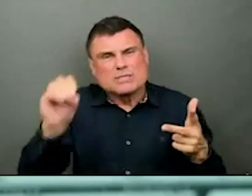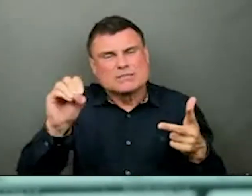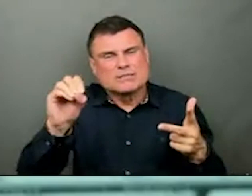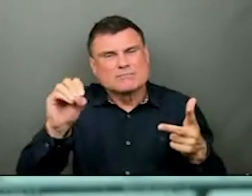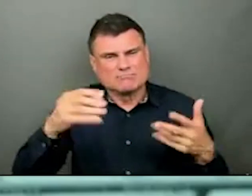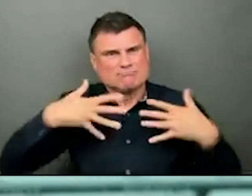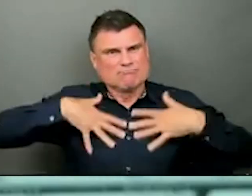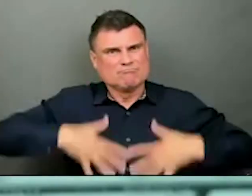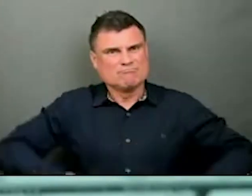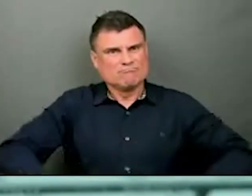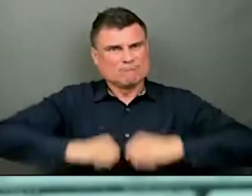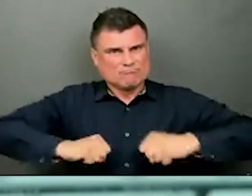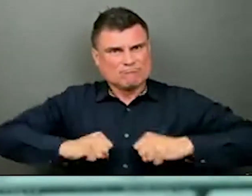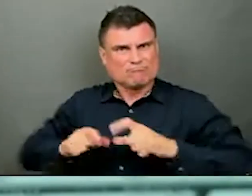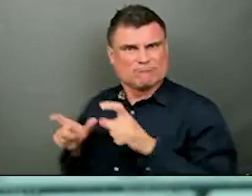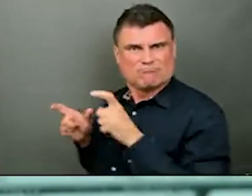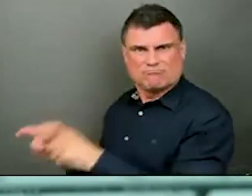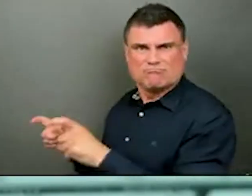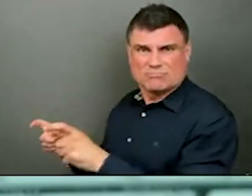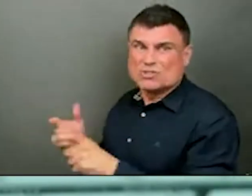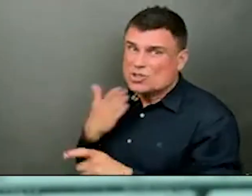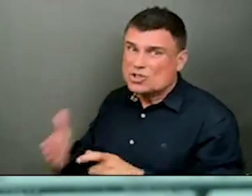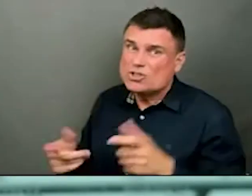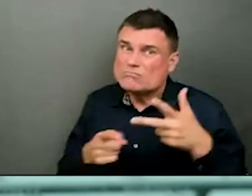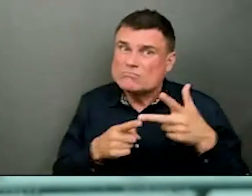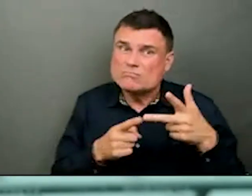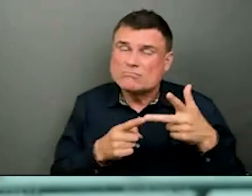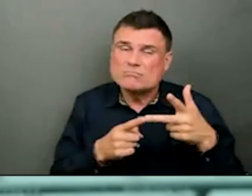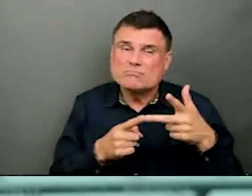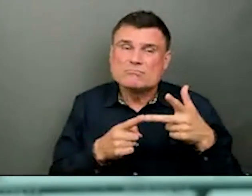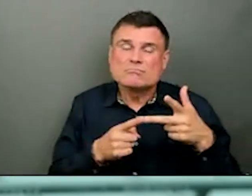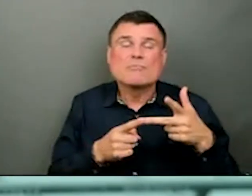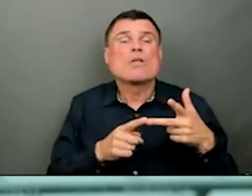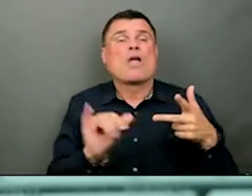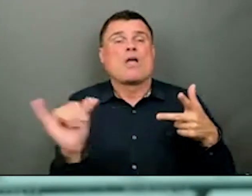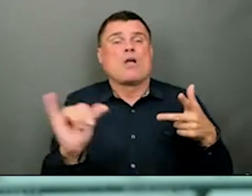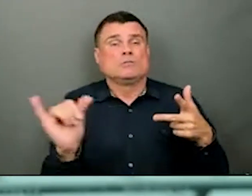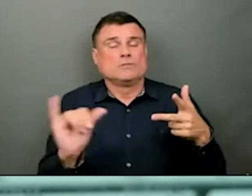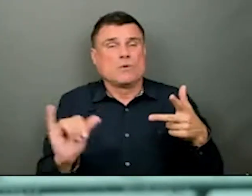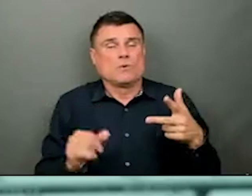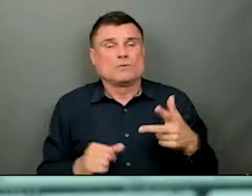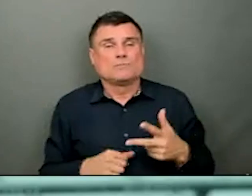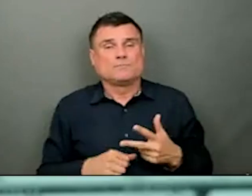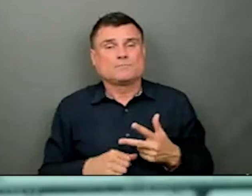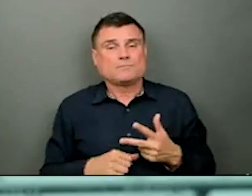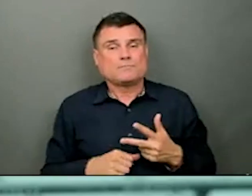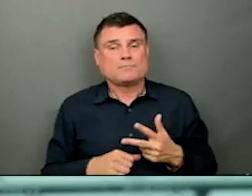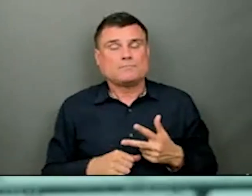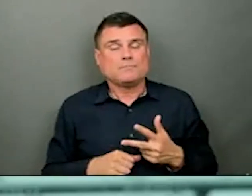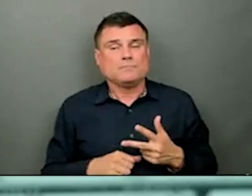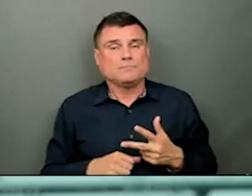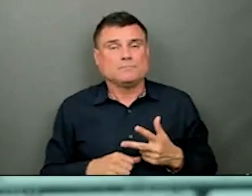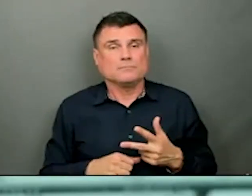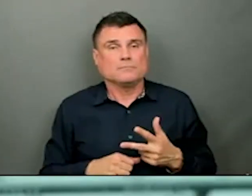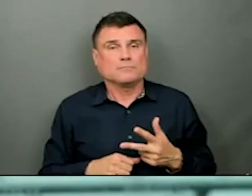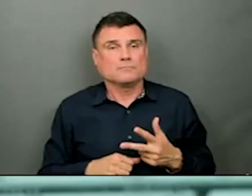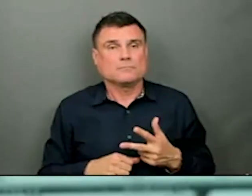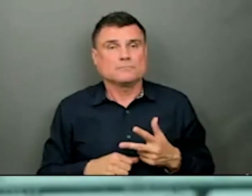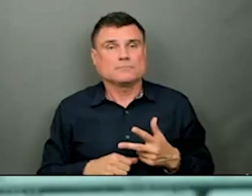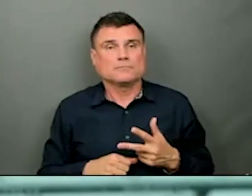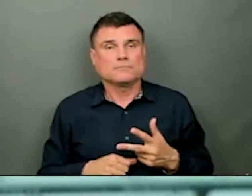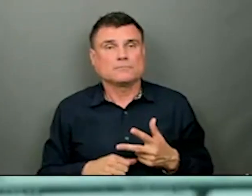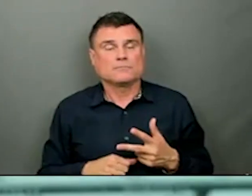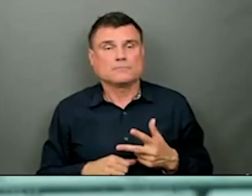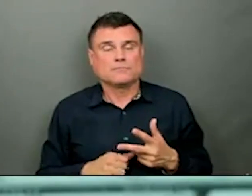more recent studies have shown that both AstraZeneca and Pfizer vaccines prevent you from getting